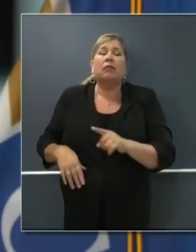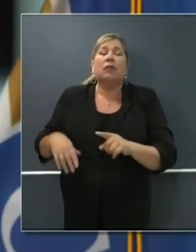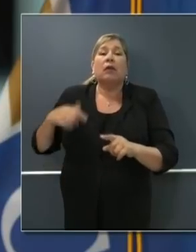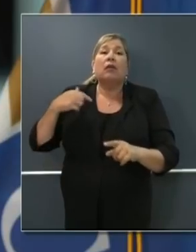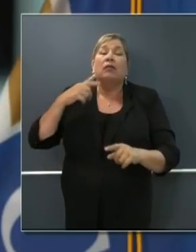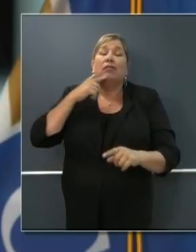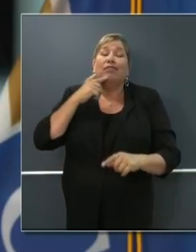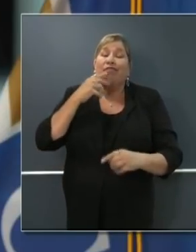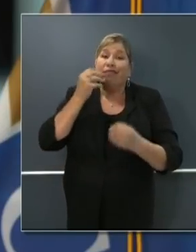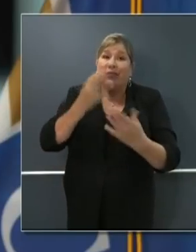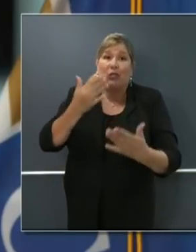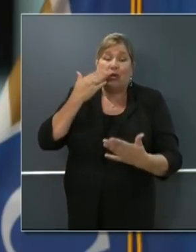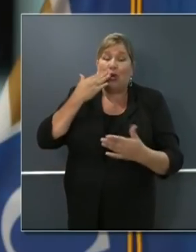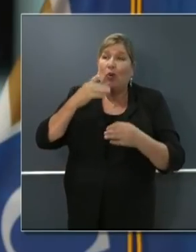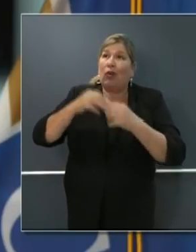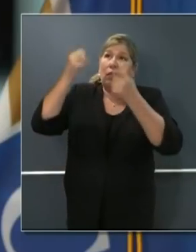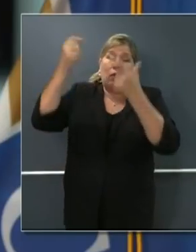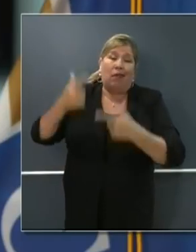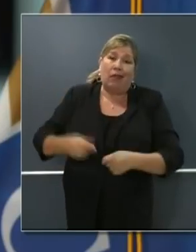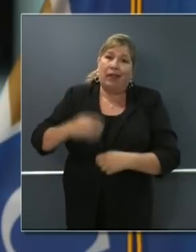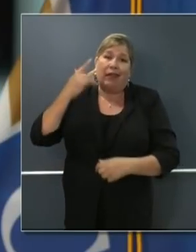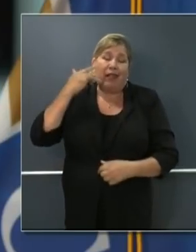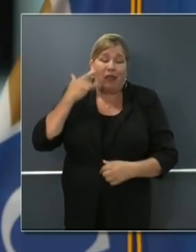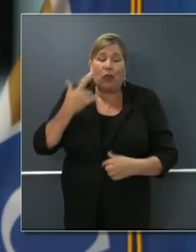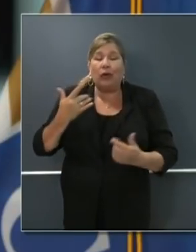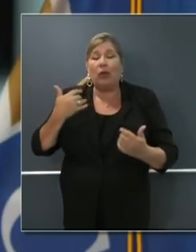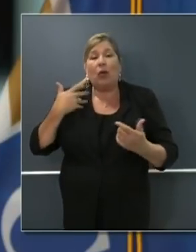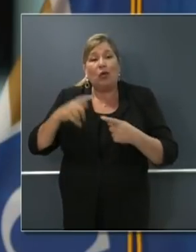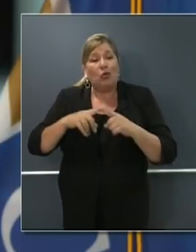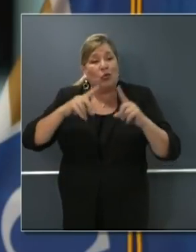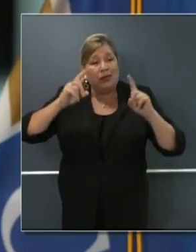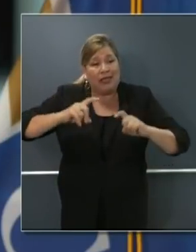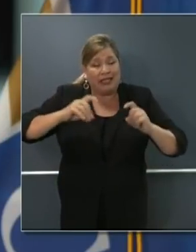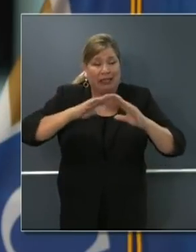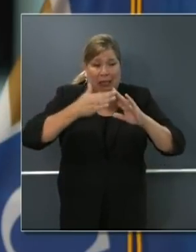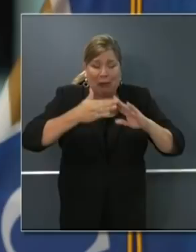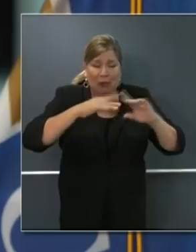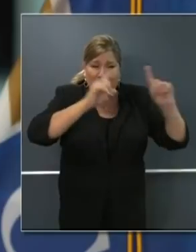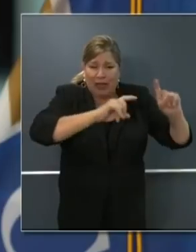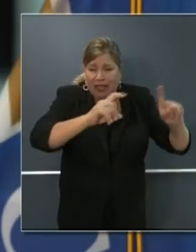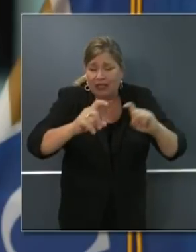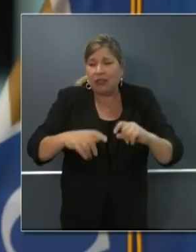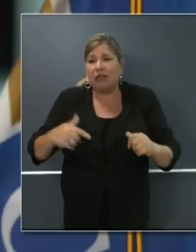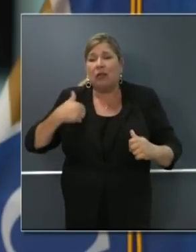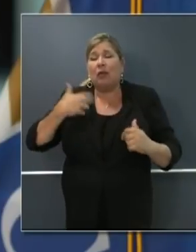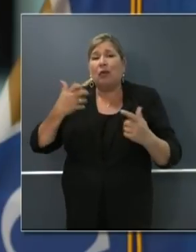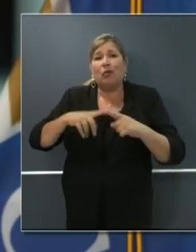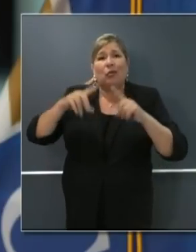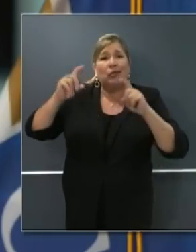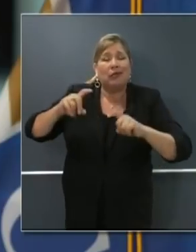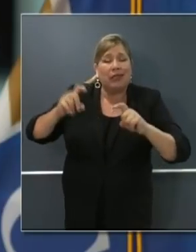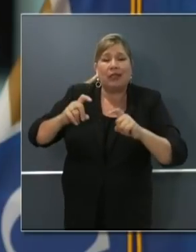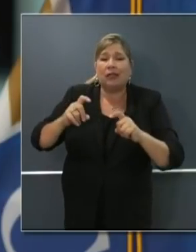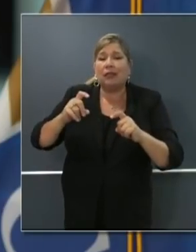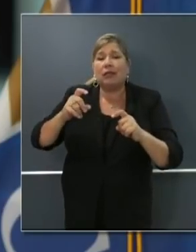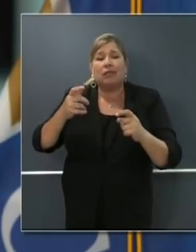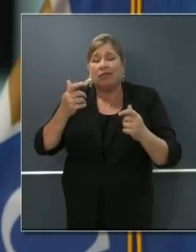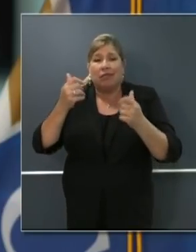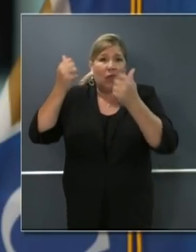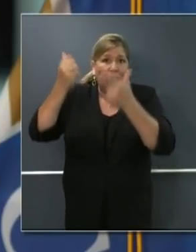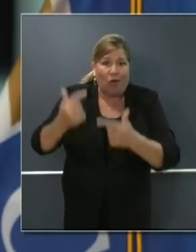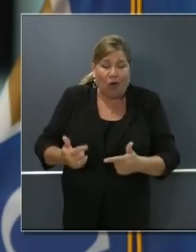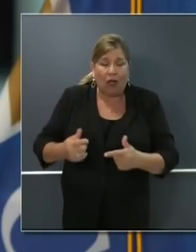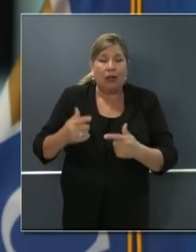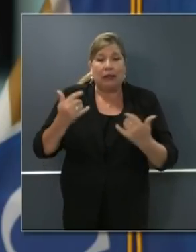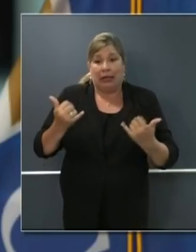PCR surveillance, broadly community surveillance. As you know, we want to prioritize the most vulnerable